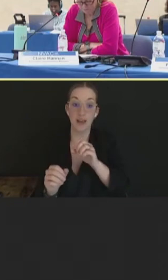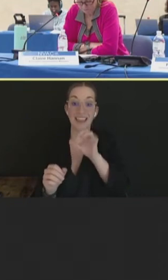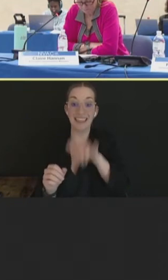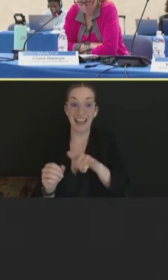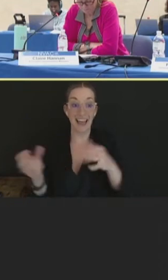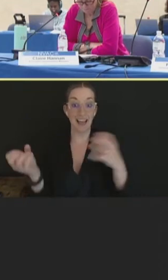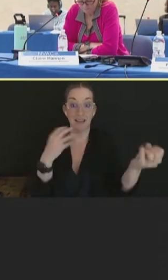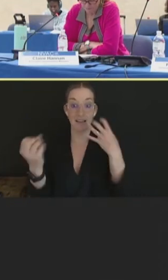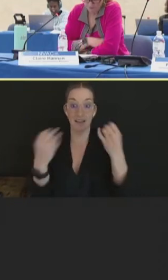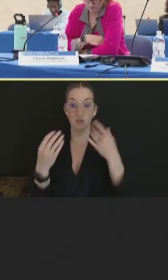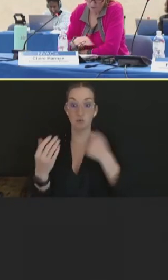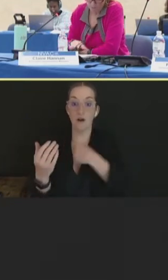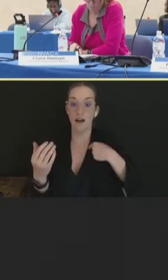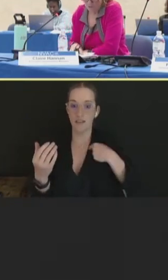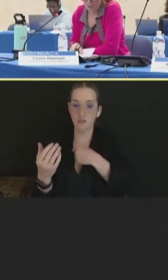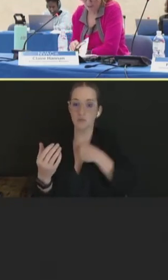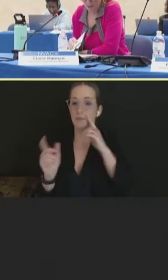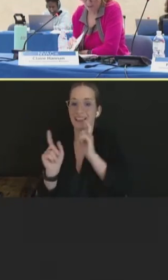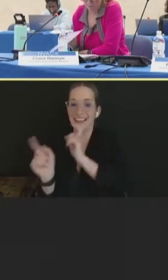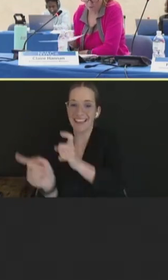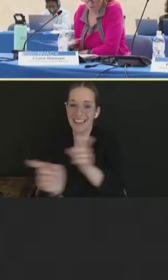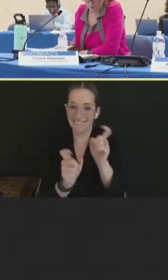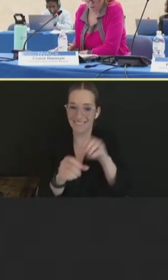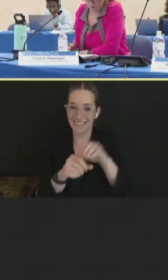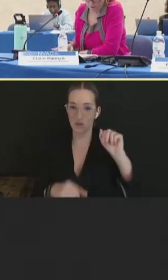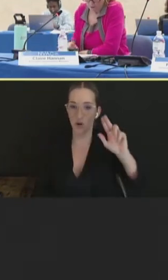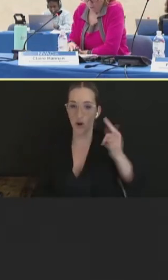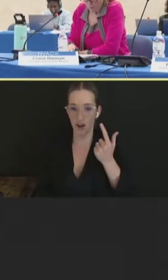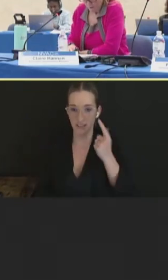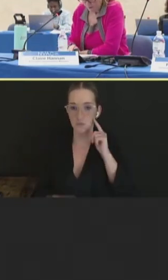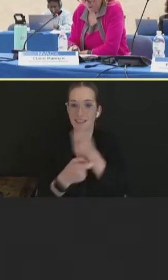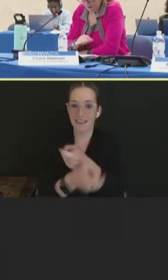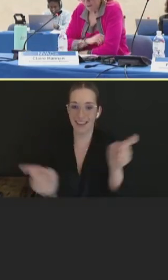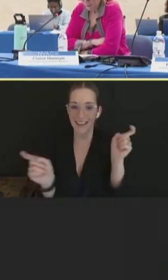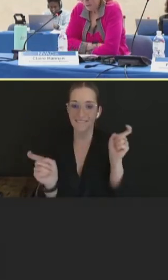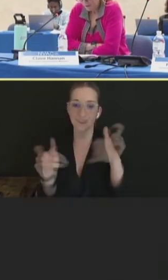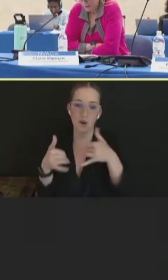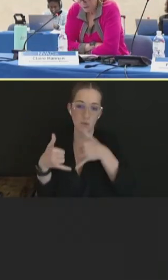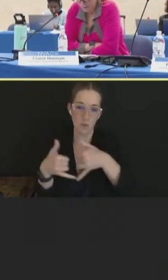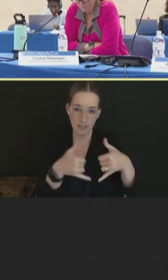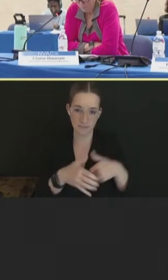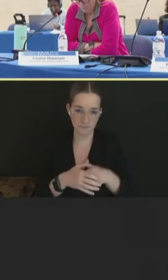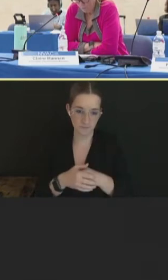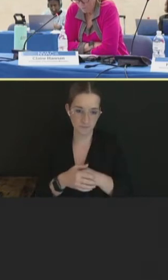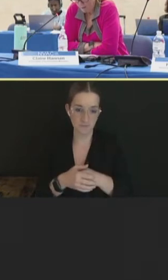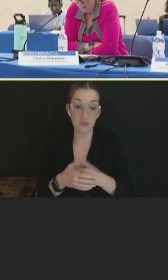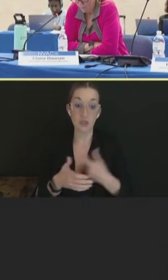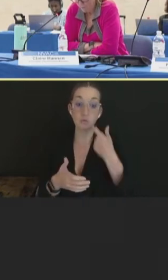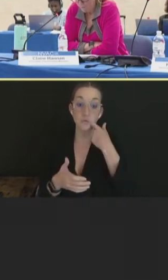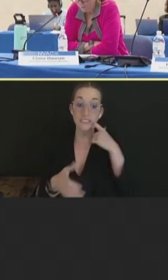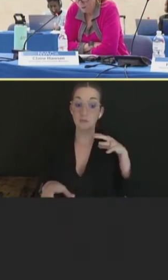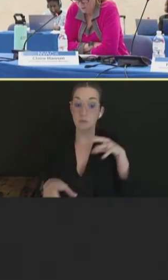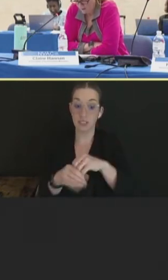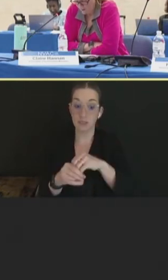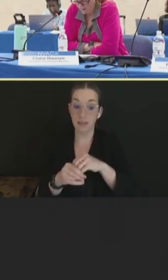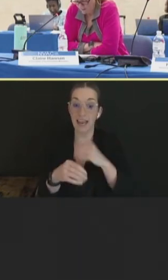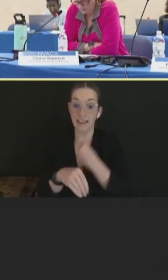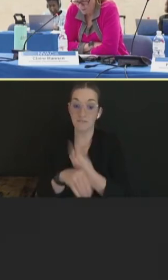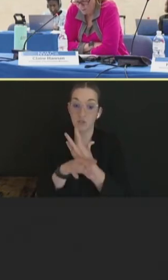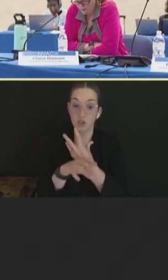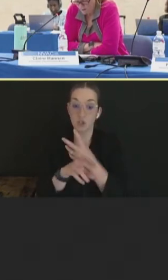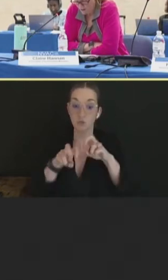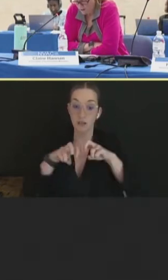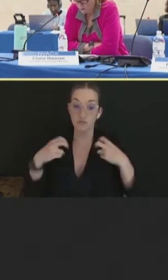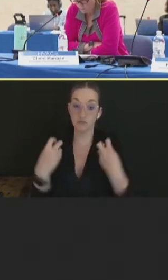August. We have participated recently in a virtual roundtable with HHS